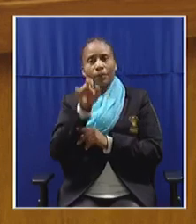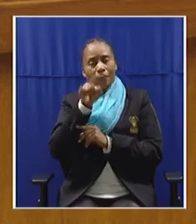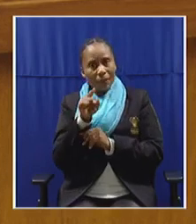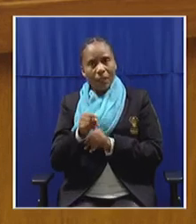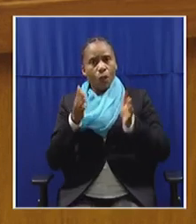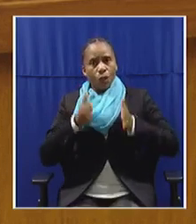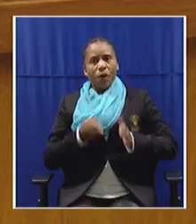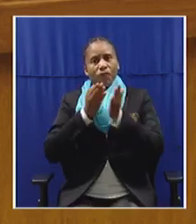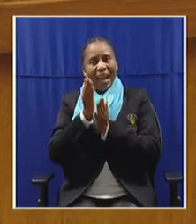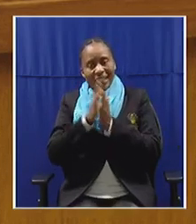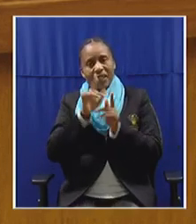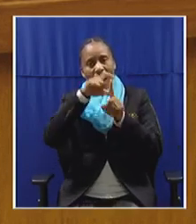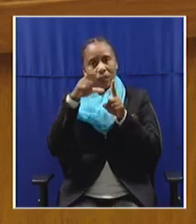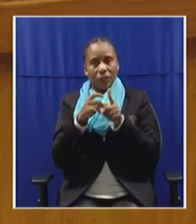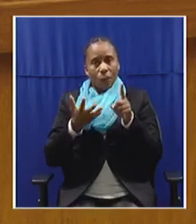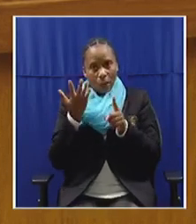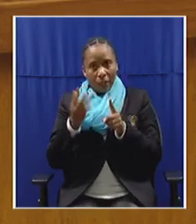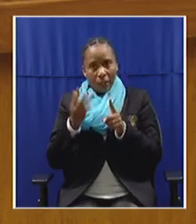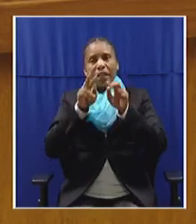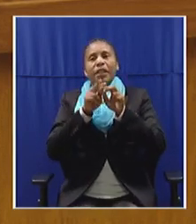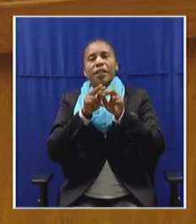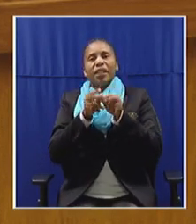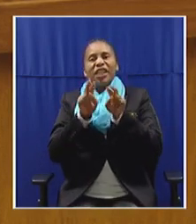rights culture, the Nationalist Party